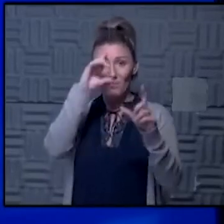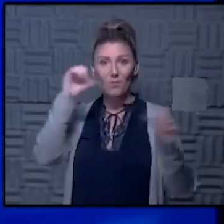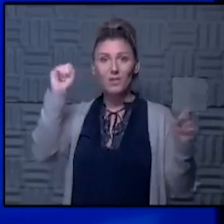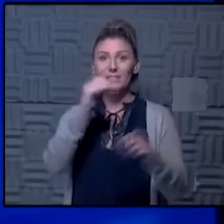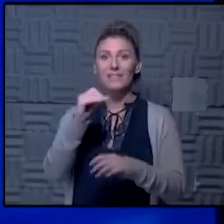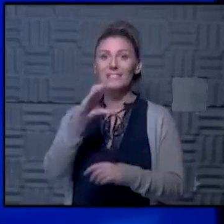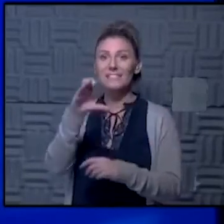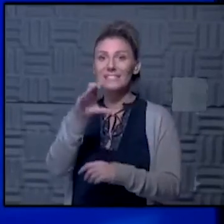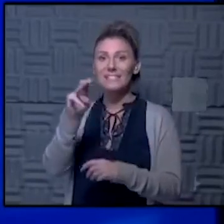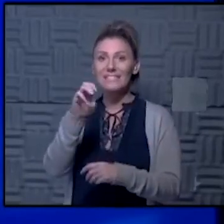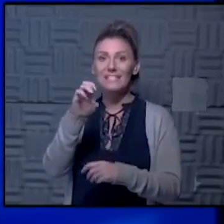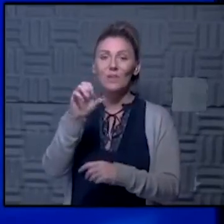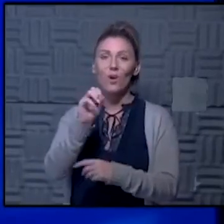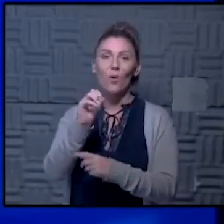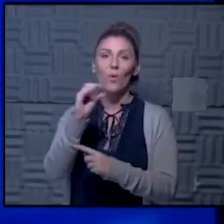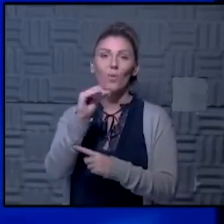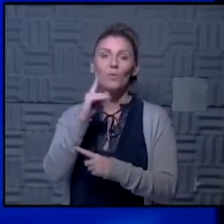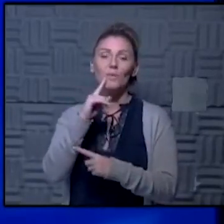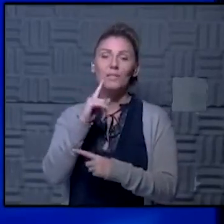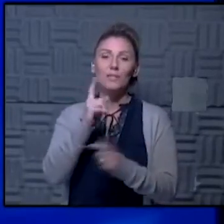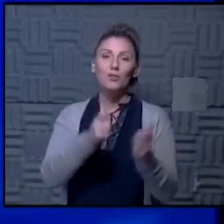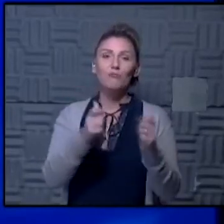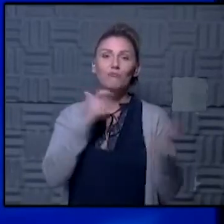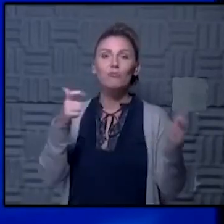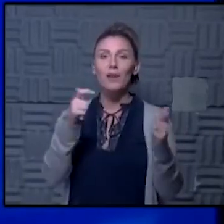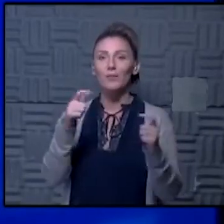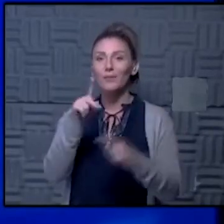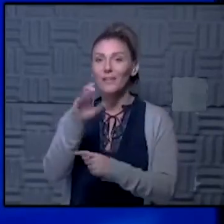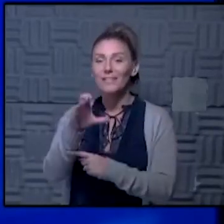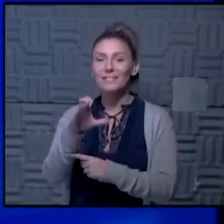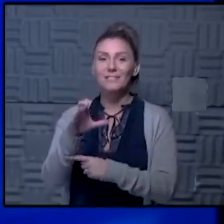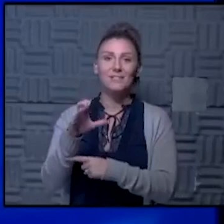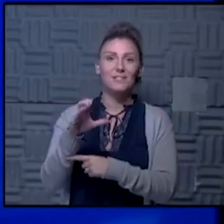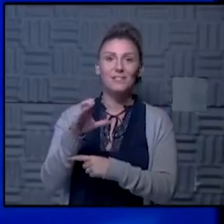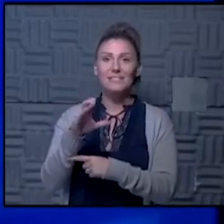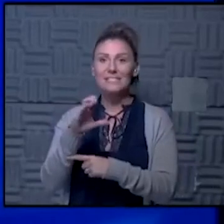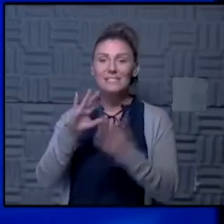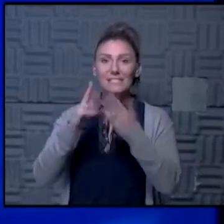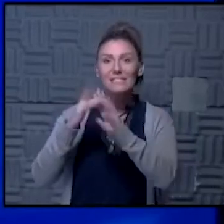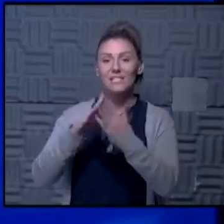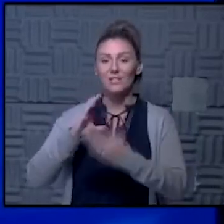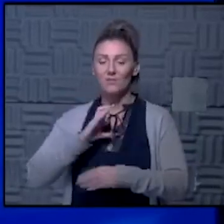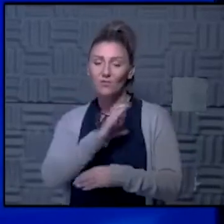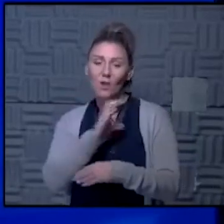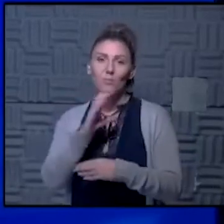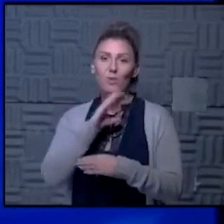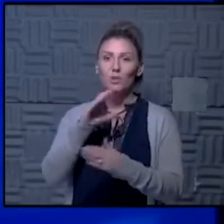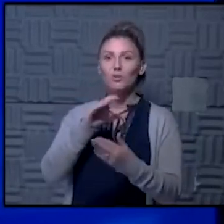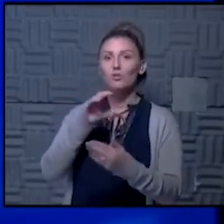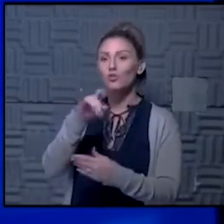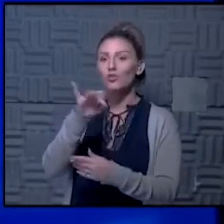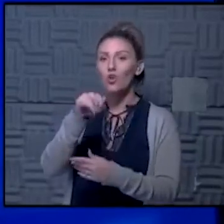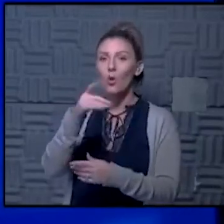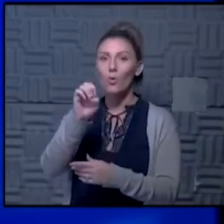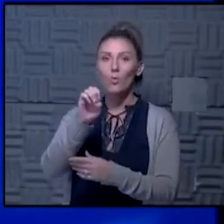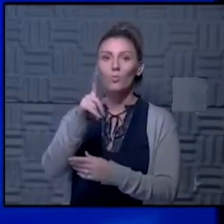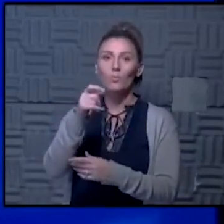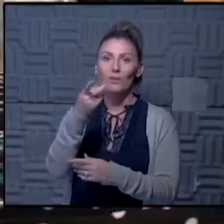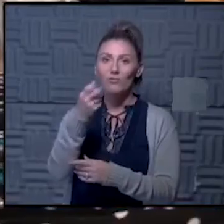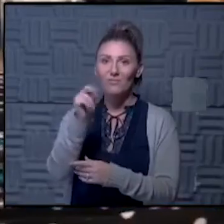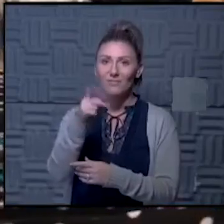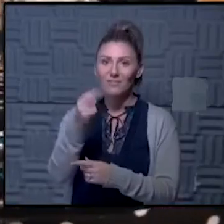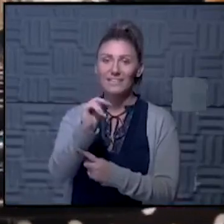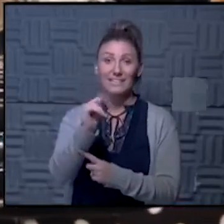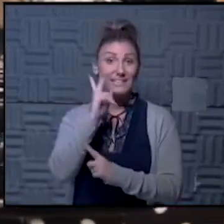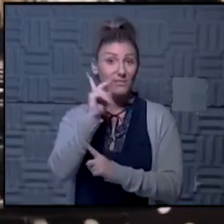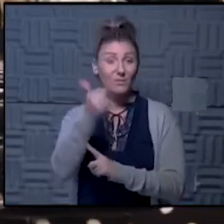and CEO of the Greater Kansas City Chamber of Commerce, Joe Reardon. Dr. Stites will be back tomorrow, and we will see you then.